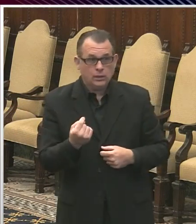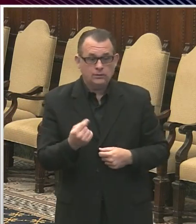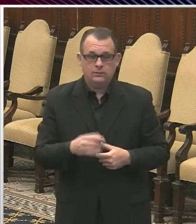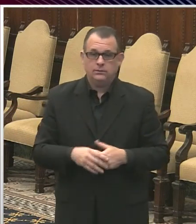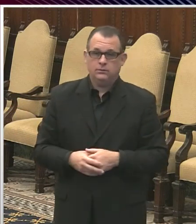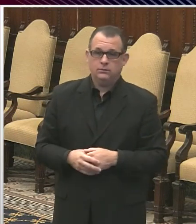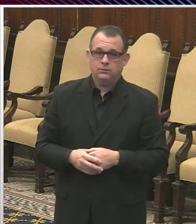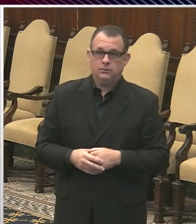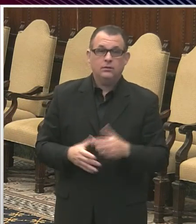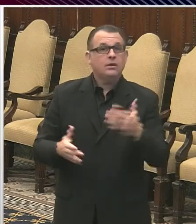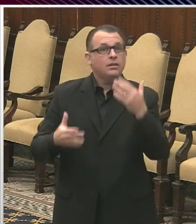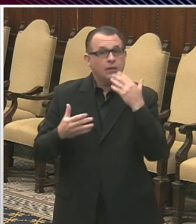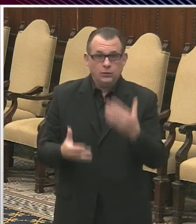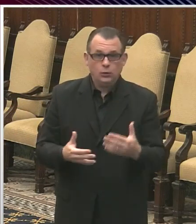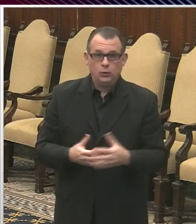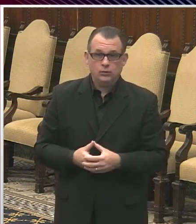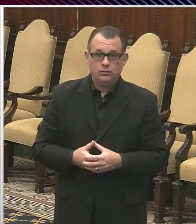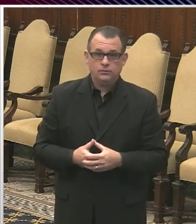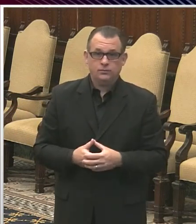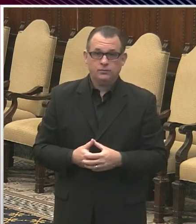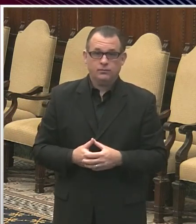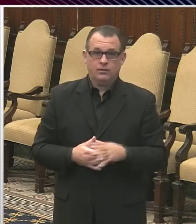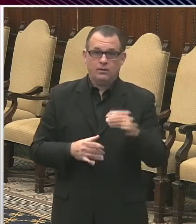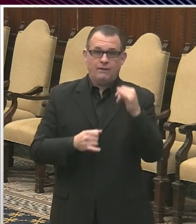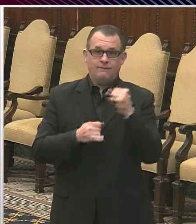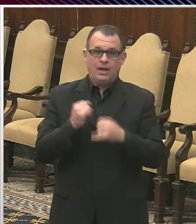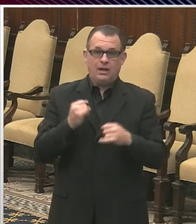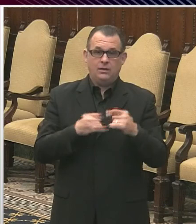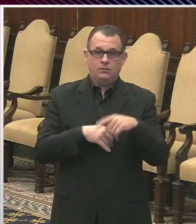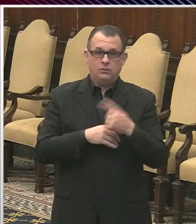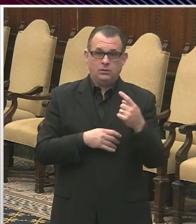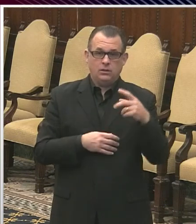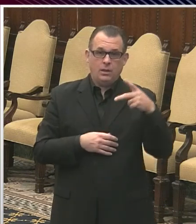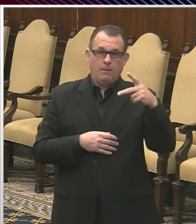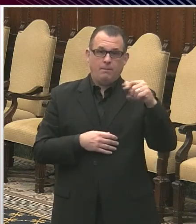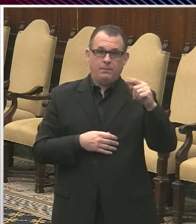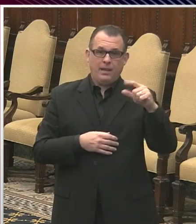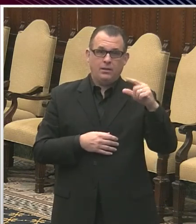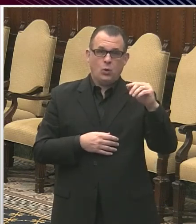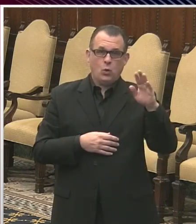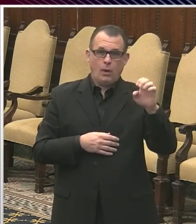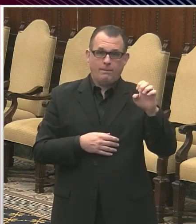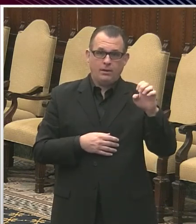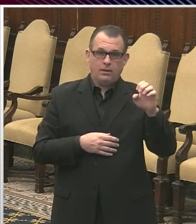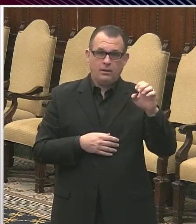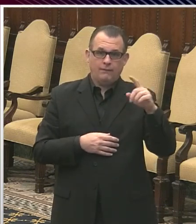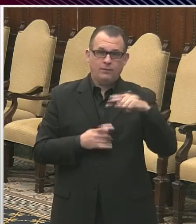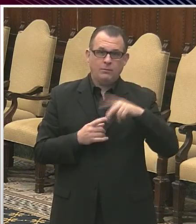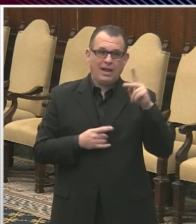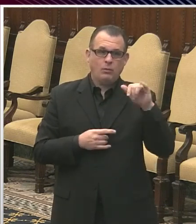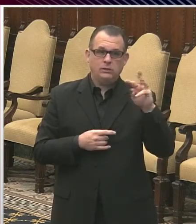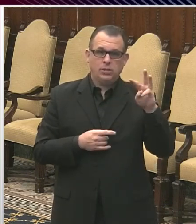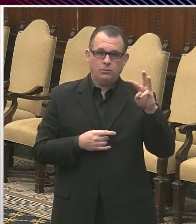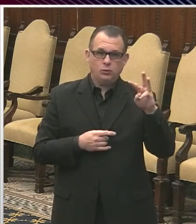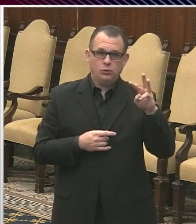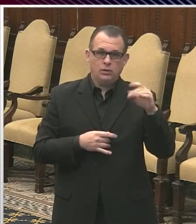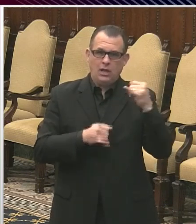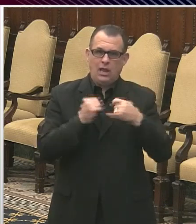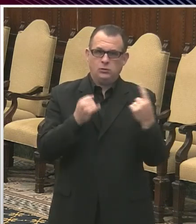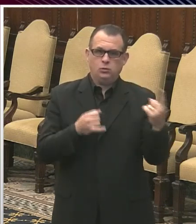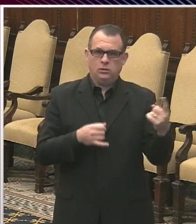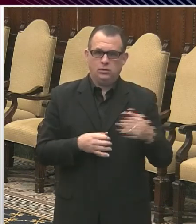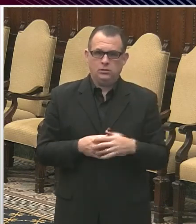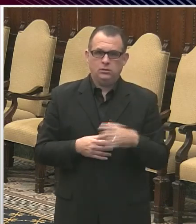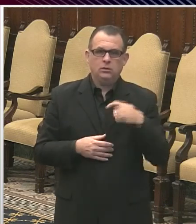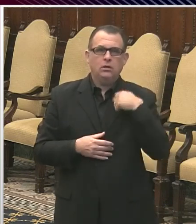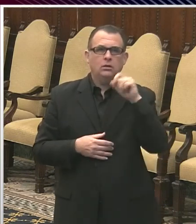you, Claudia. And finally today, Pat Lowe, back to you for KYW. Thanks. Dr. Farley, how